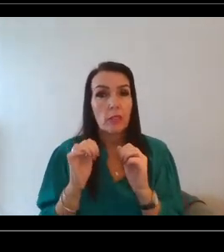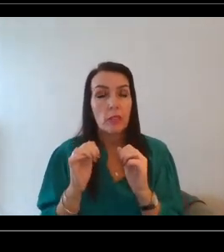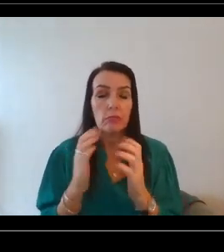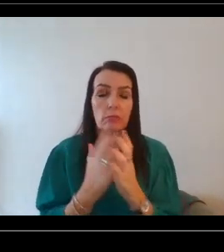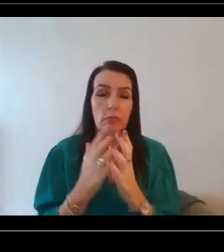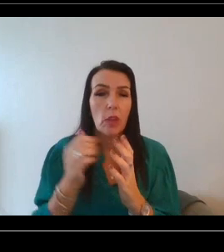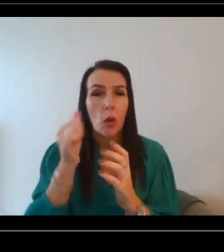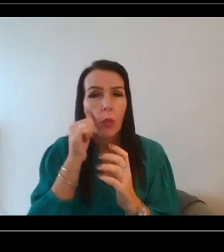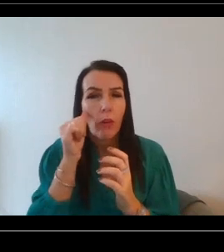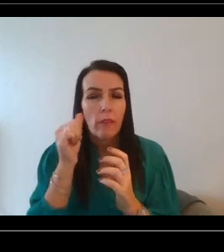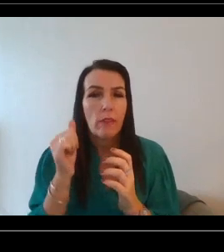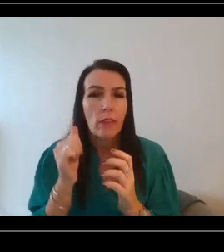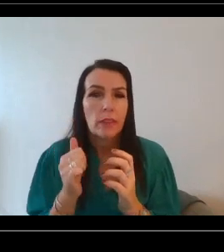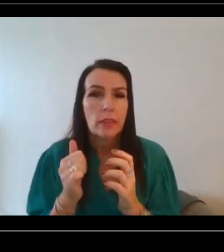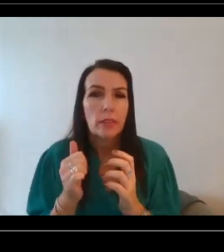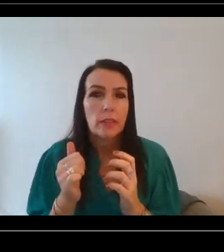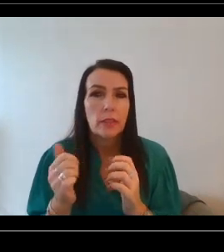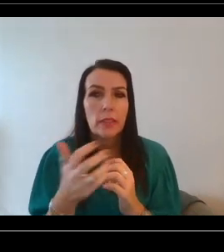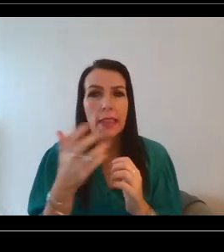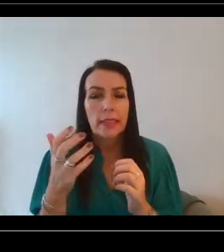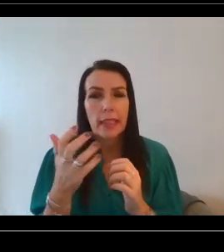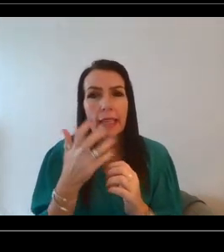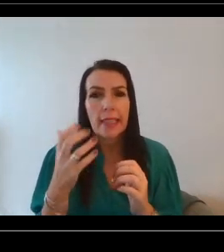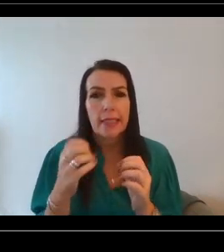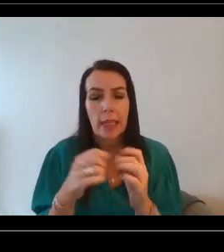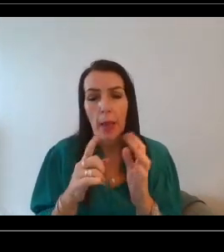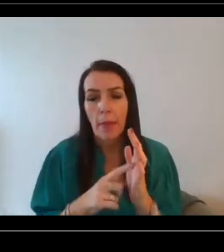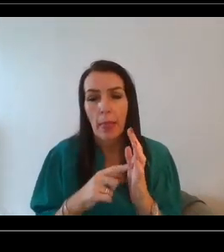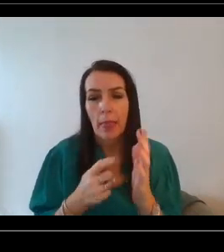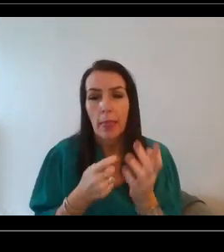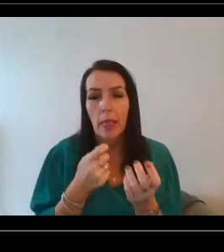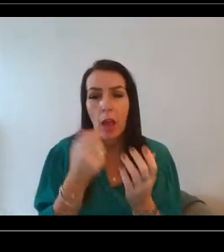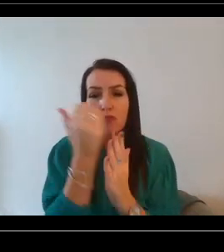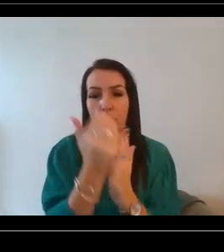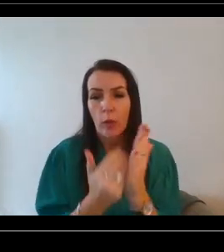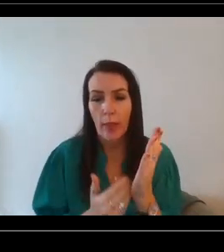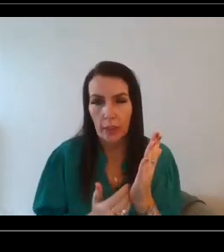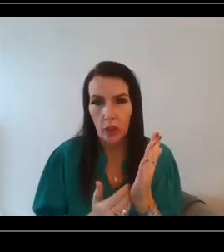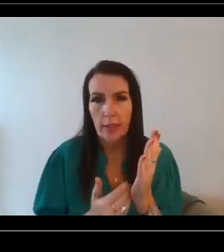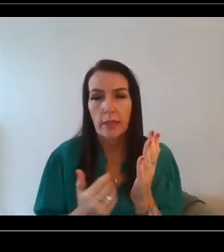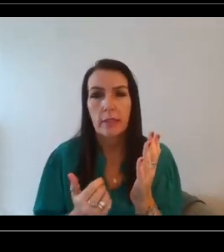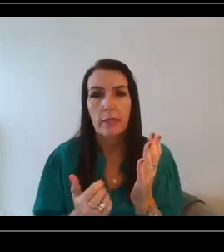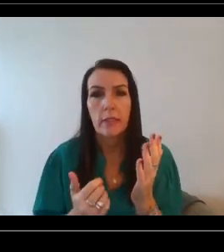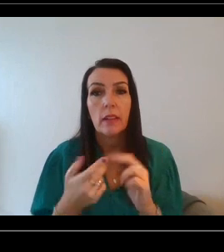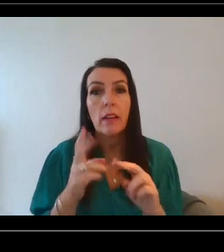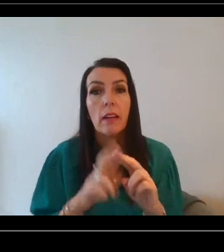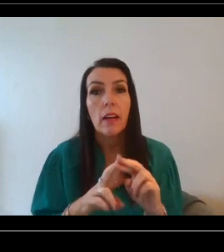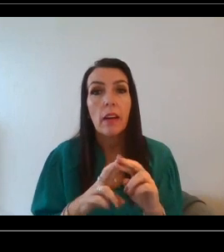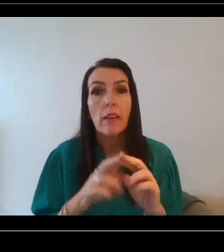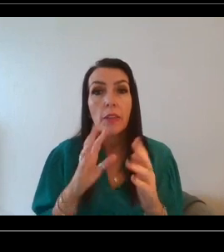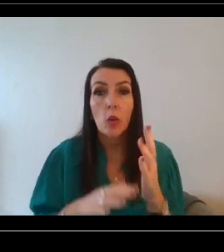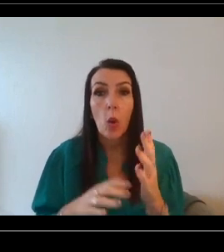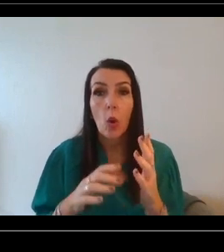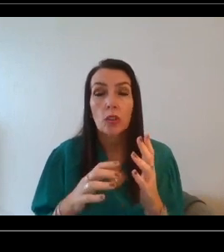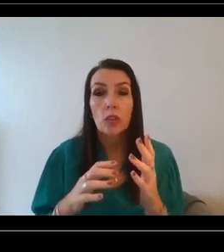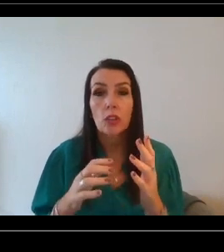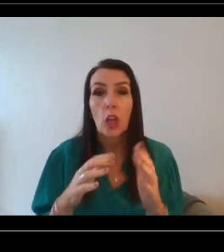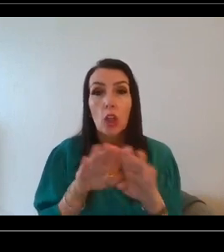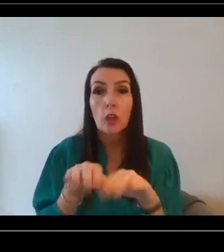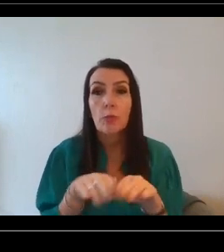of the heat metering and billing regulations. And simply, if they're already on a communal system,